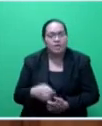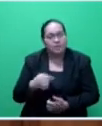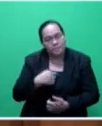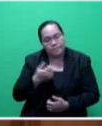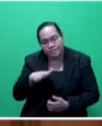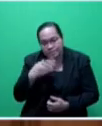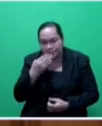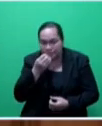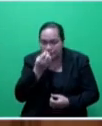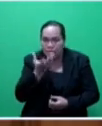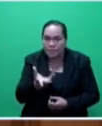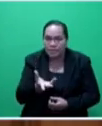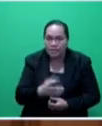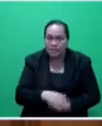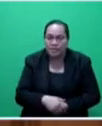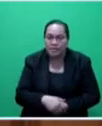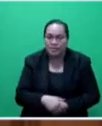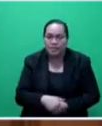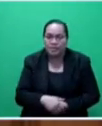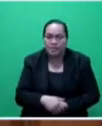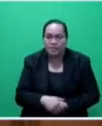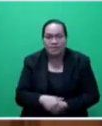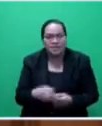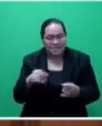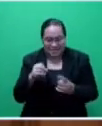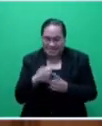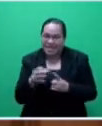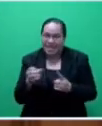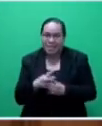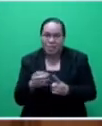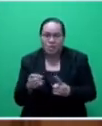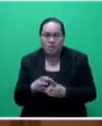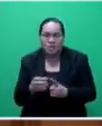Speaker, these are important